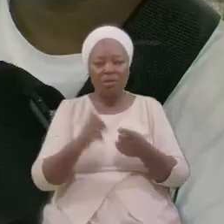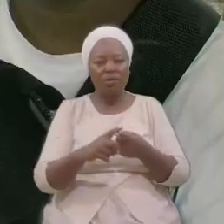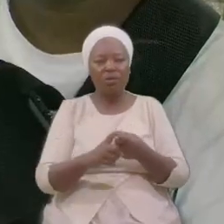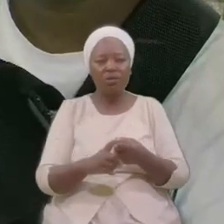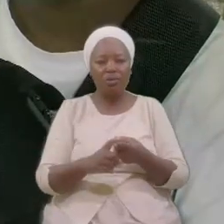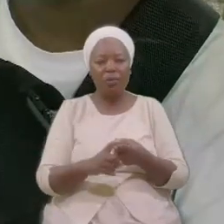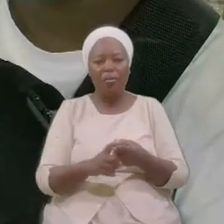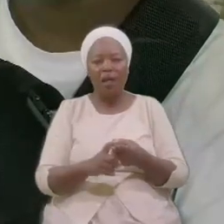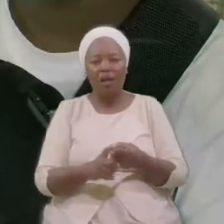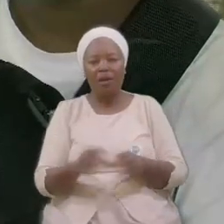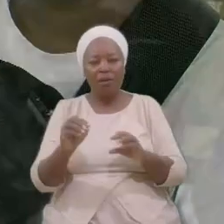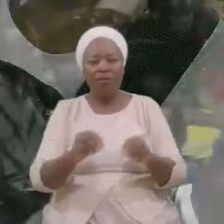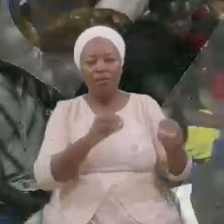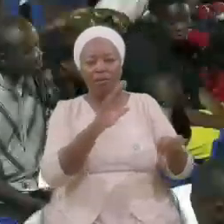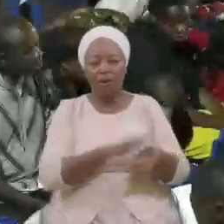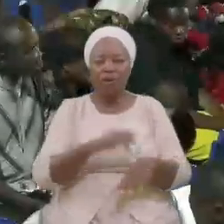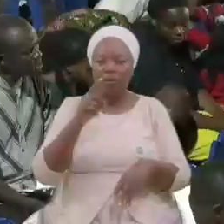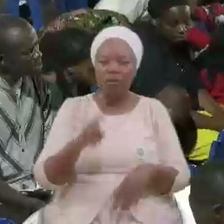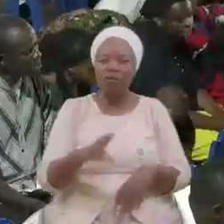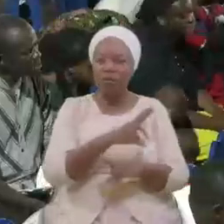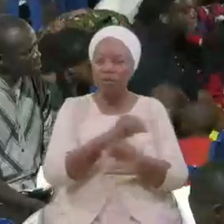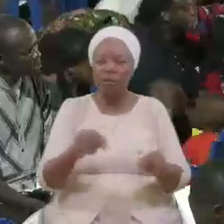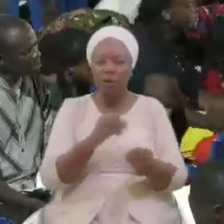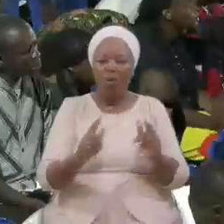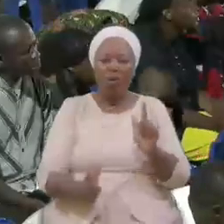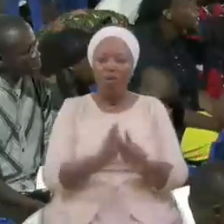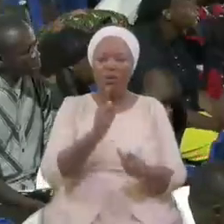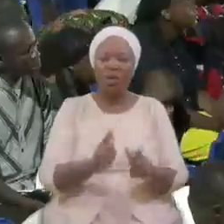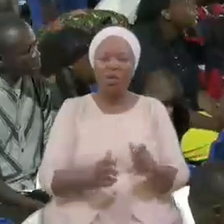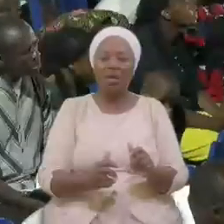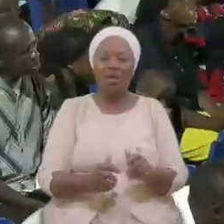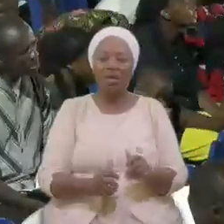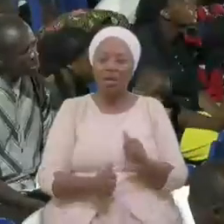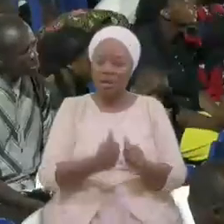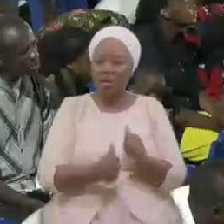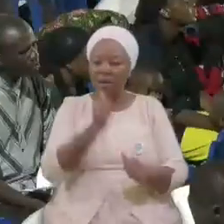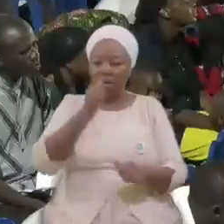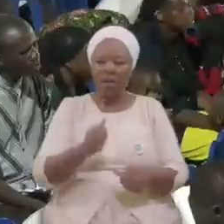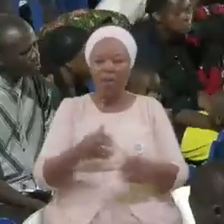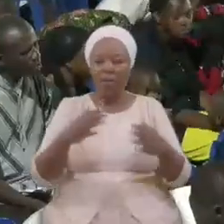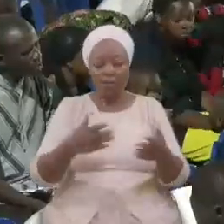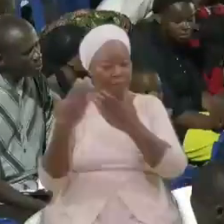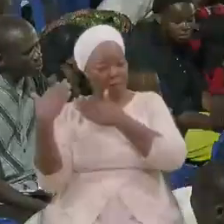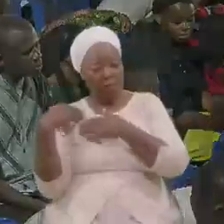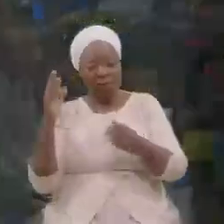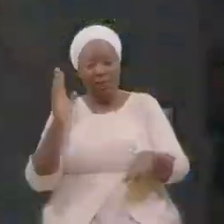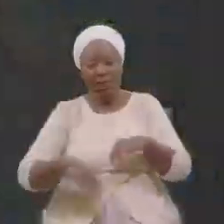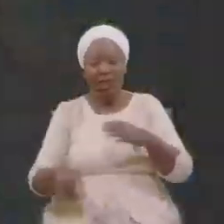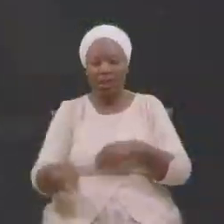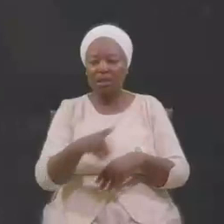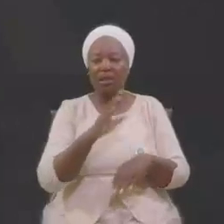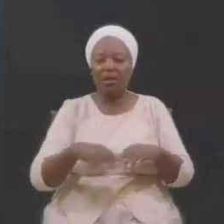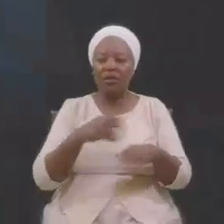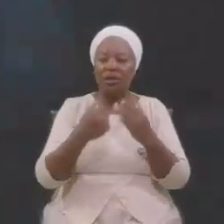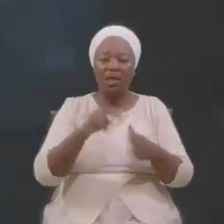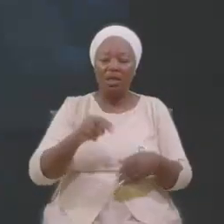to lay upon you no greater burden than these necessary things." What are those necessary things?